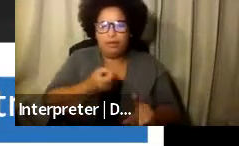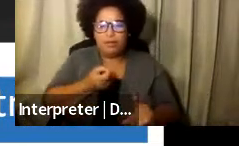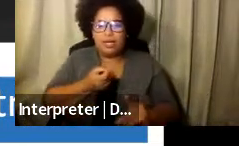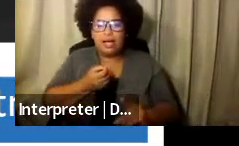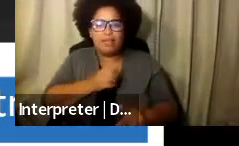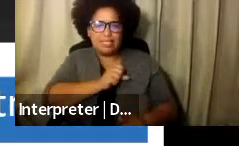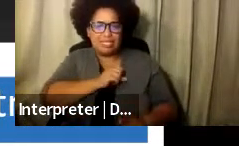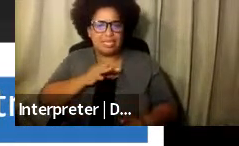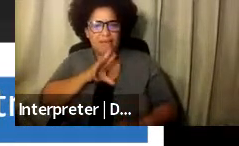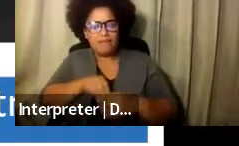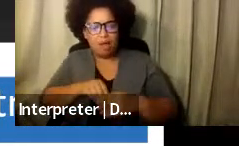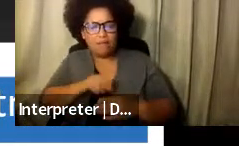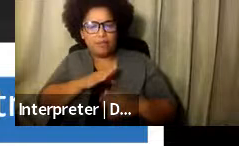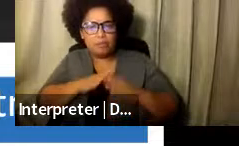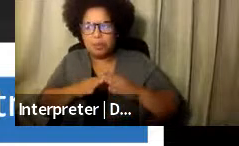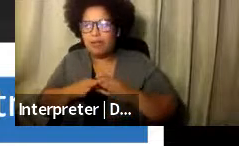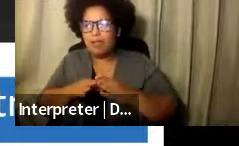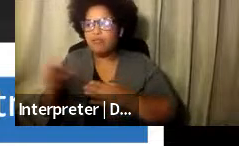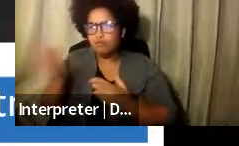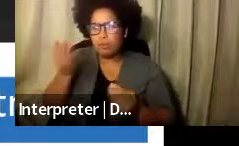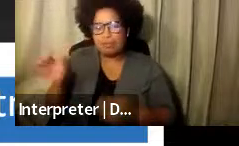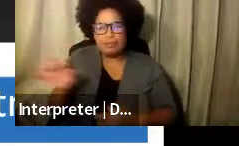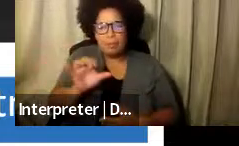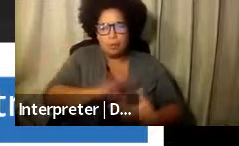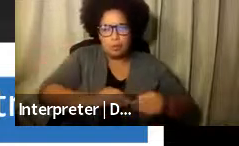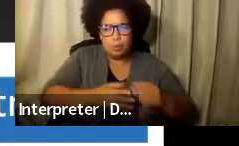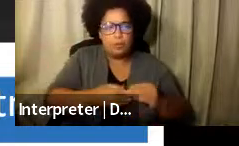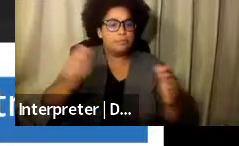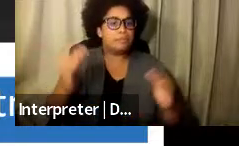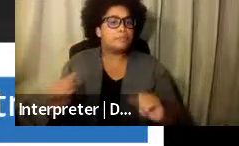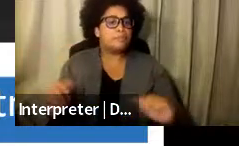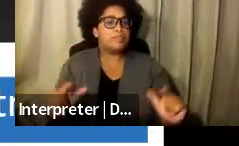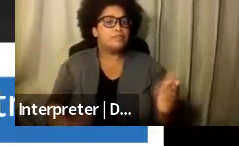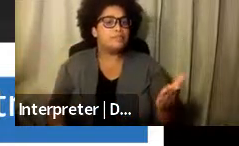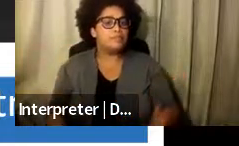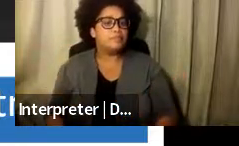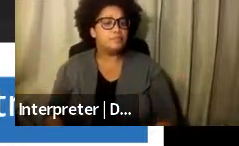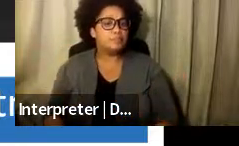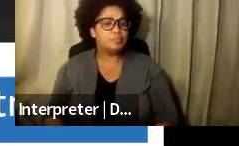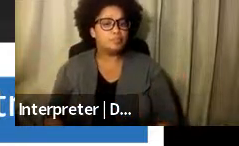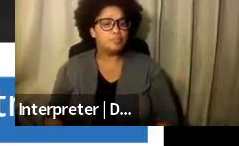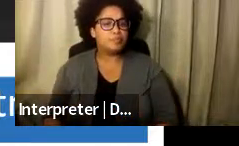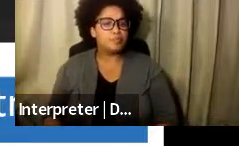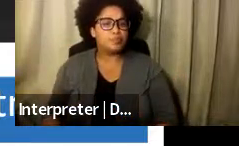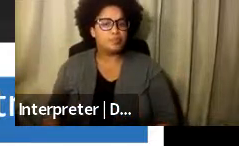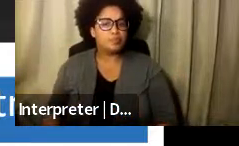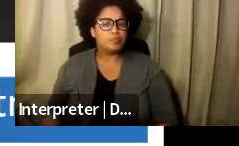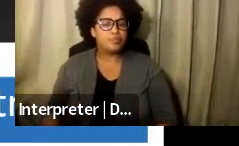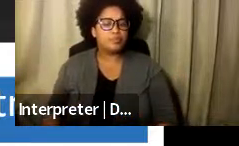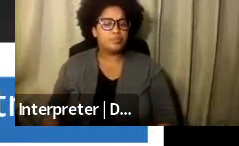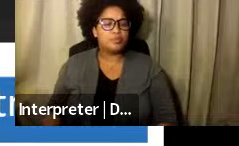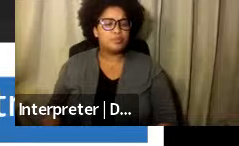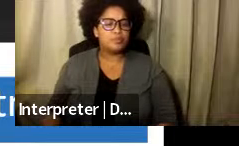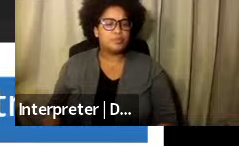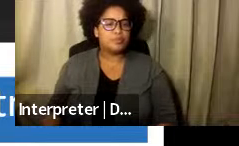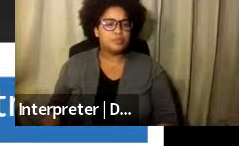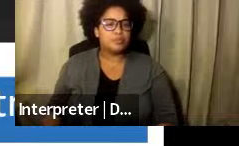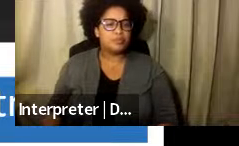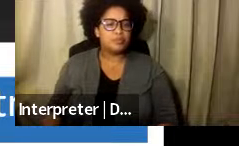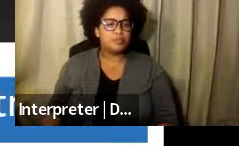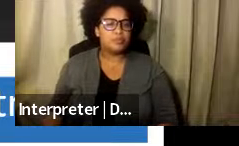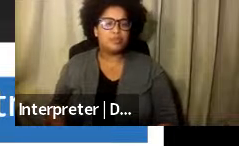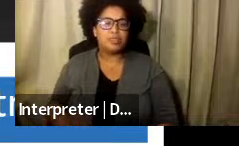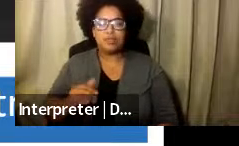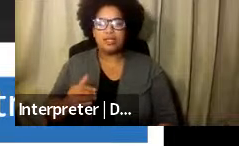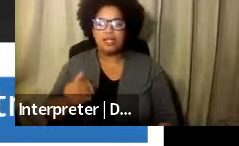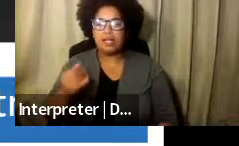working out in the community. Next slide. And similar to the last one, if there was